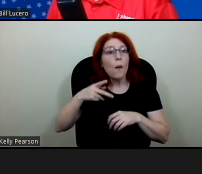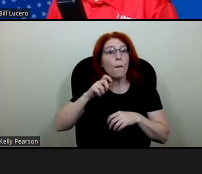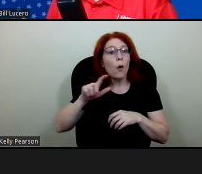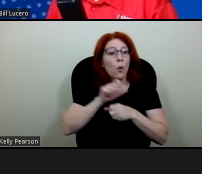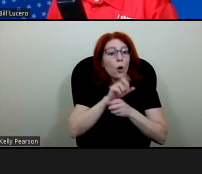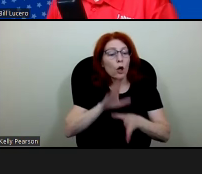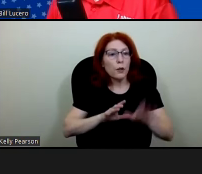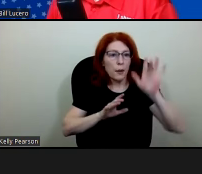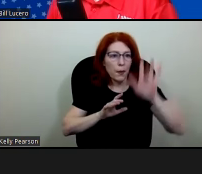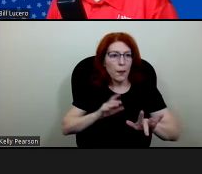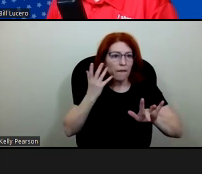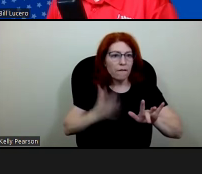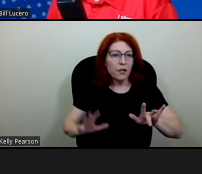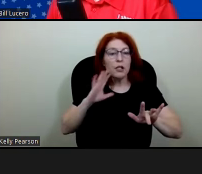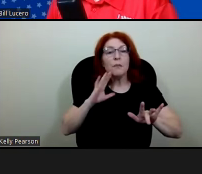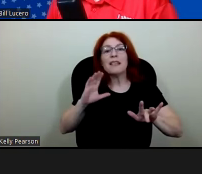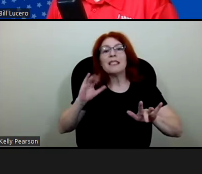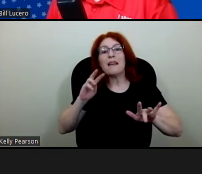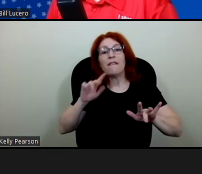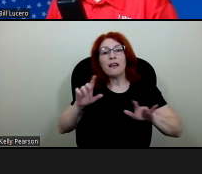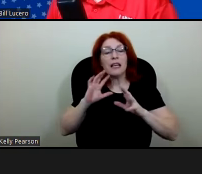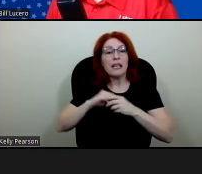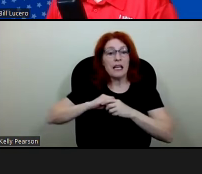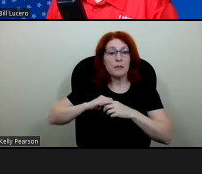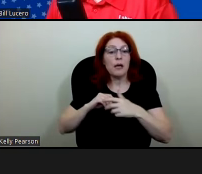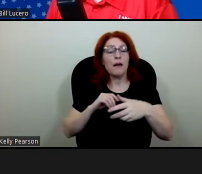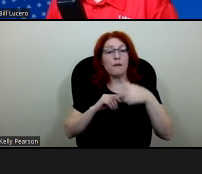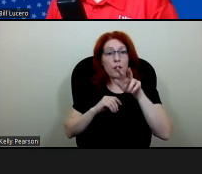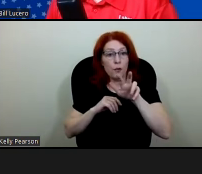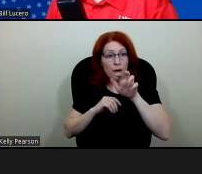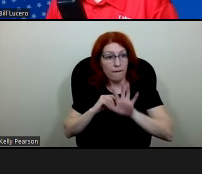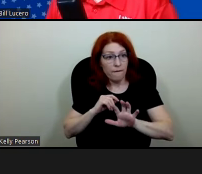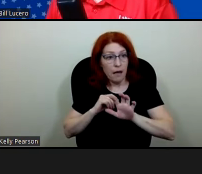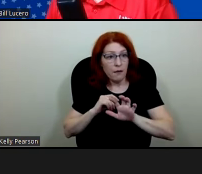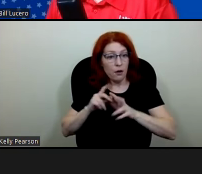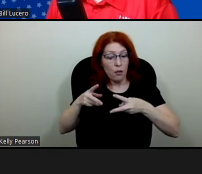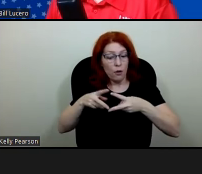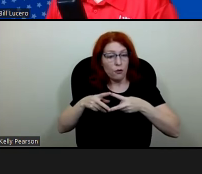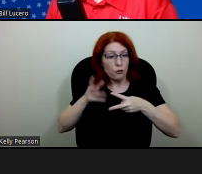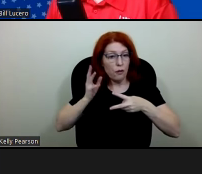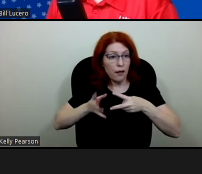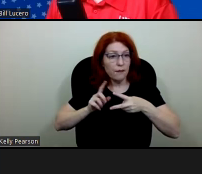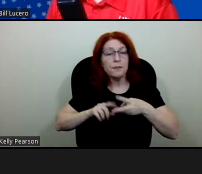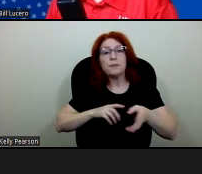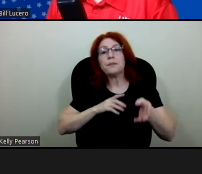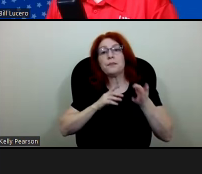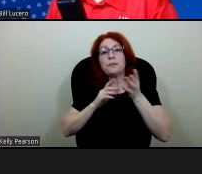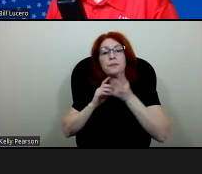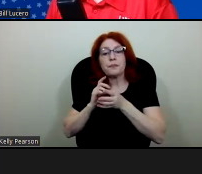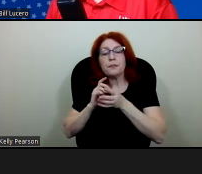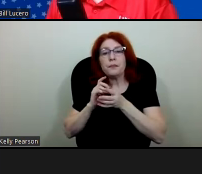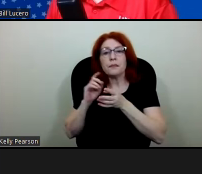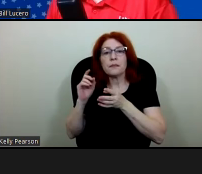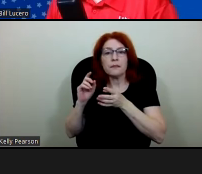have two left in civic engagement. We have $300 and we have $500 in civic